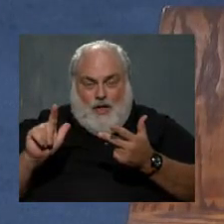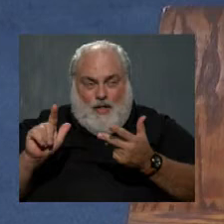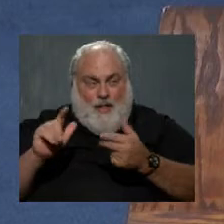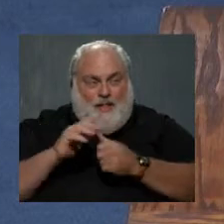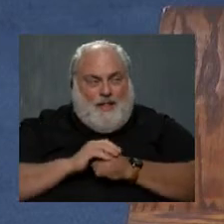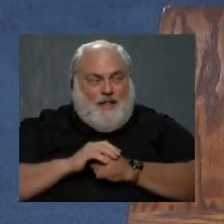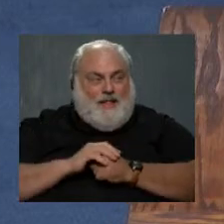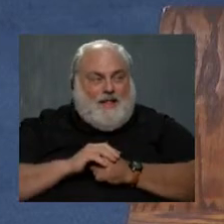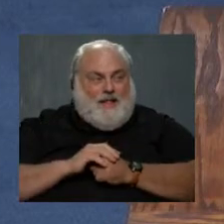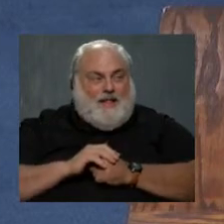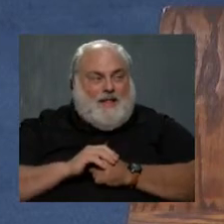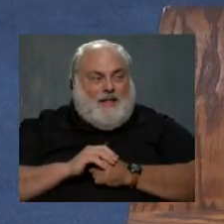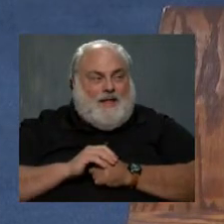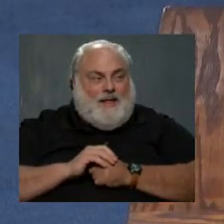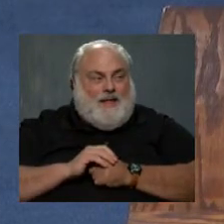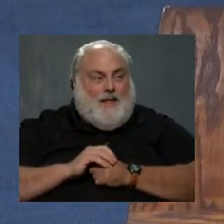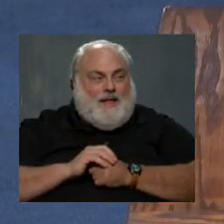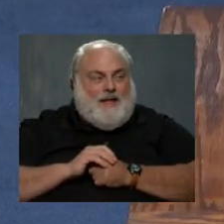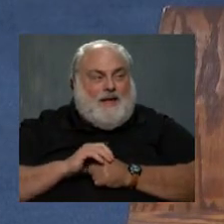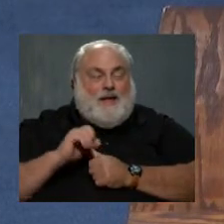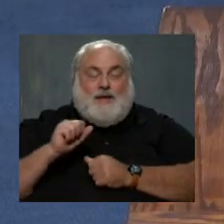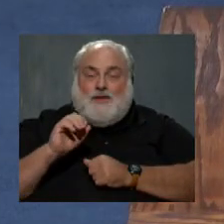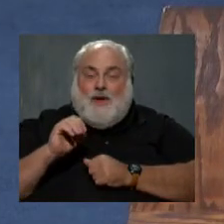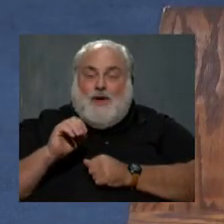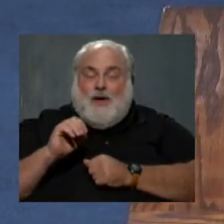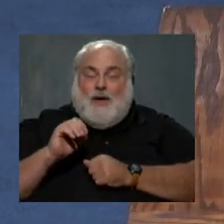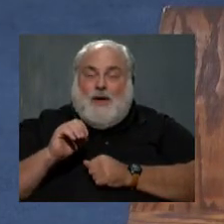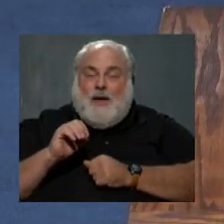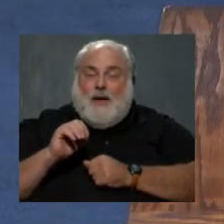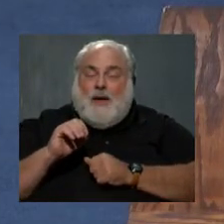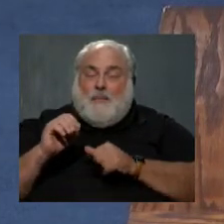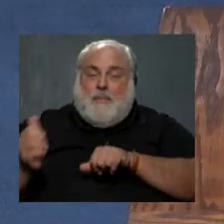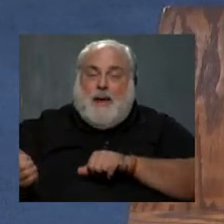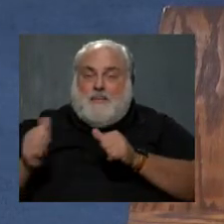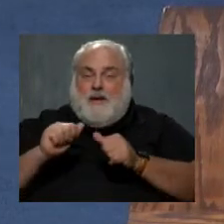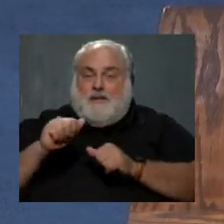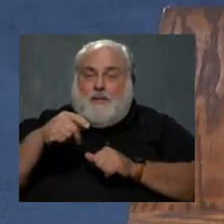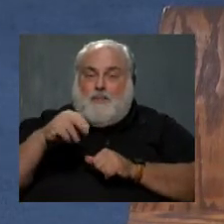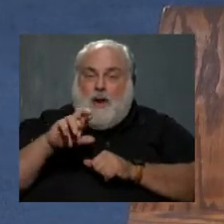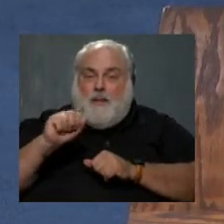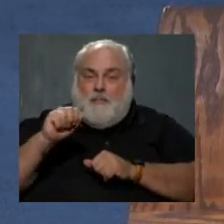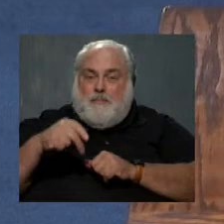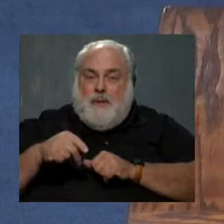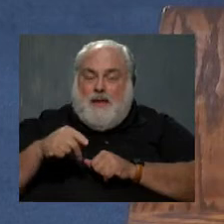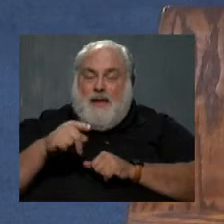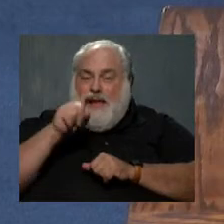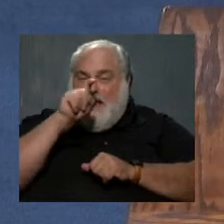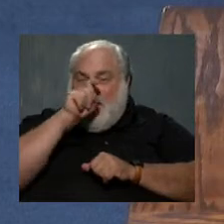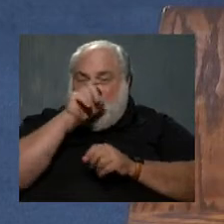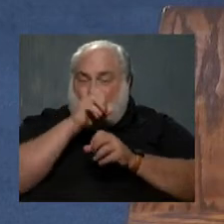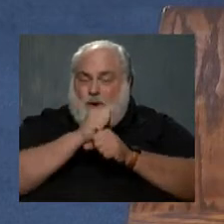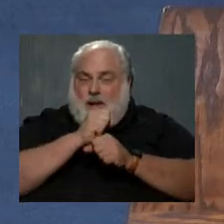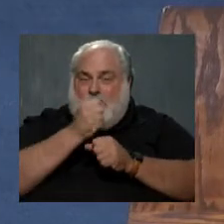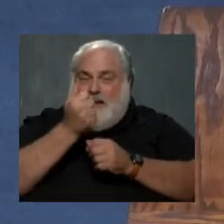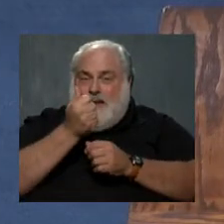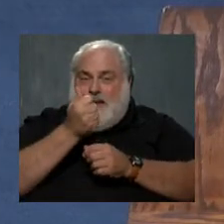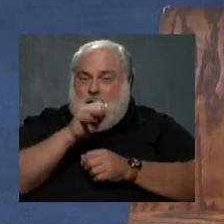Mayor. So the Baptist Prep Eagles also won state championships in